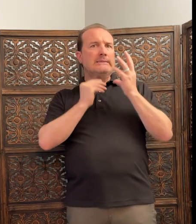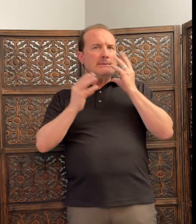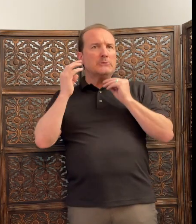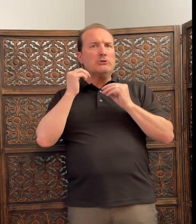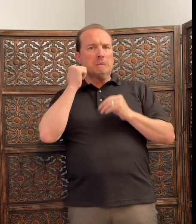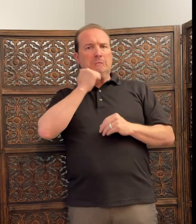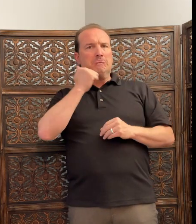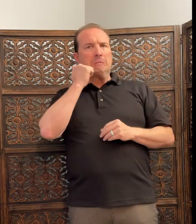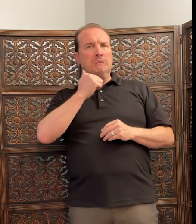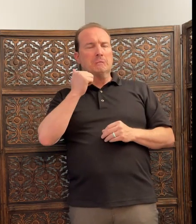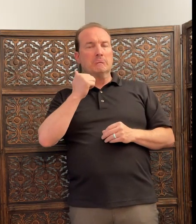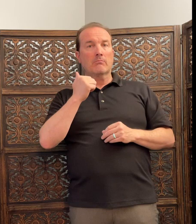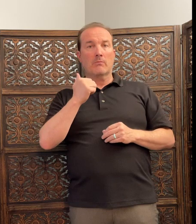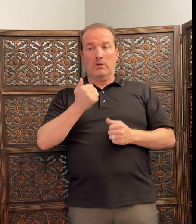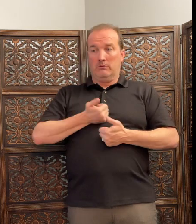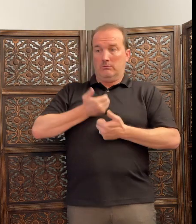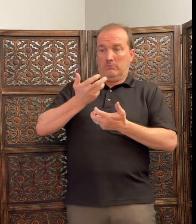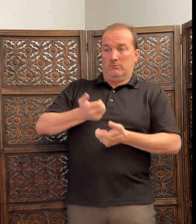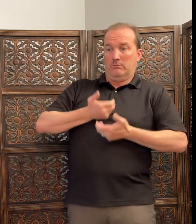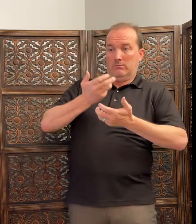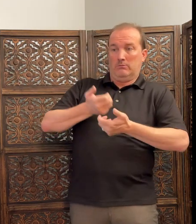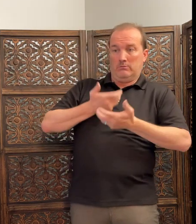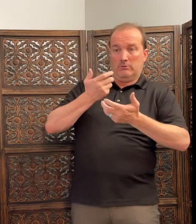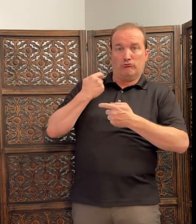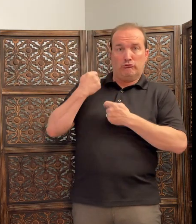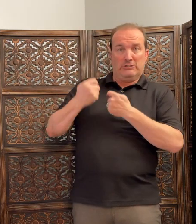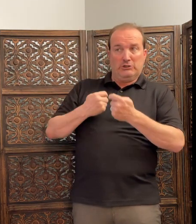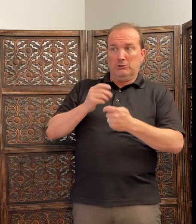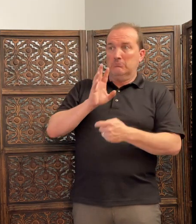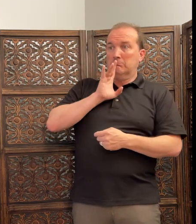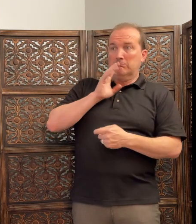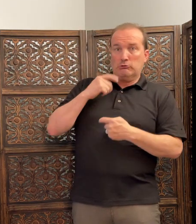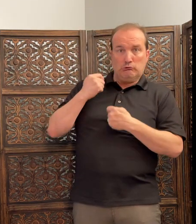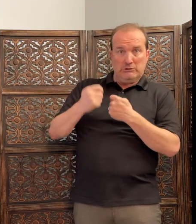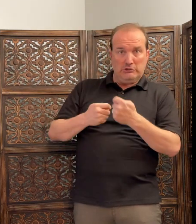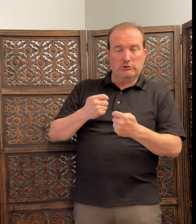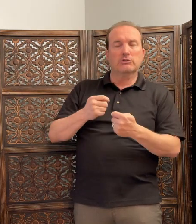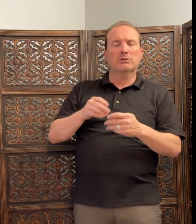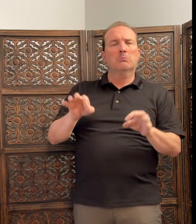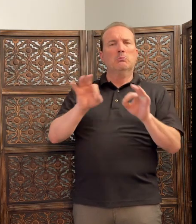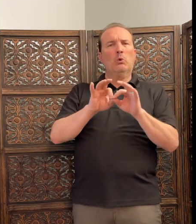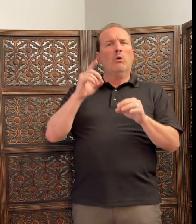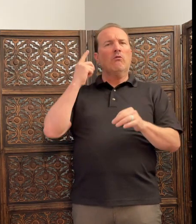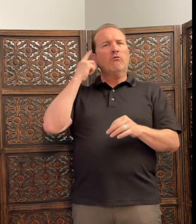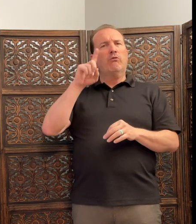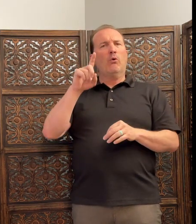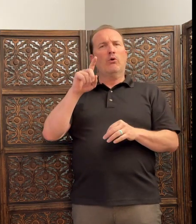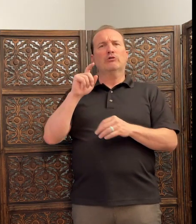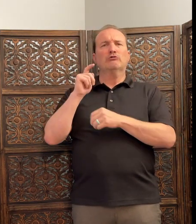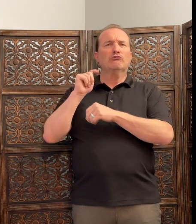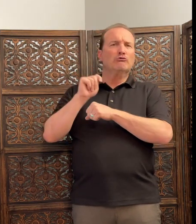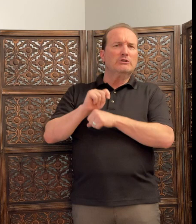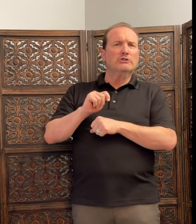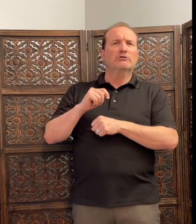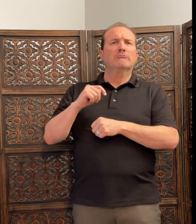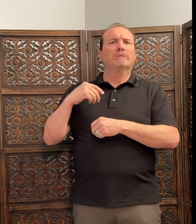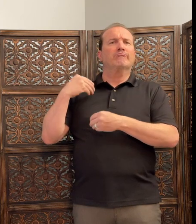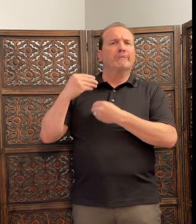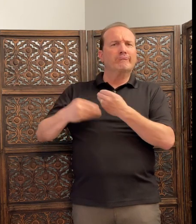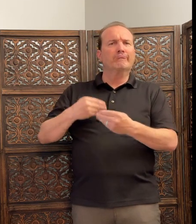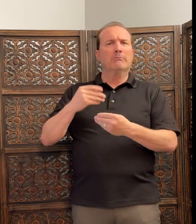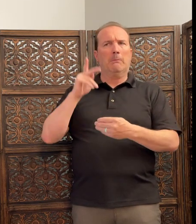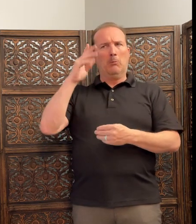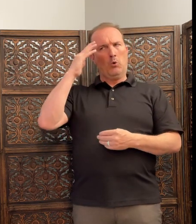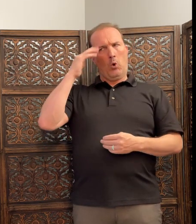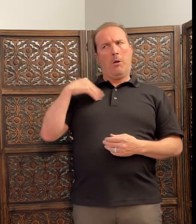everyday lived experience. The oral tradition promotes the preservation of important rituals and customs that help people